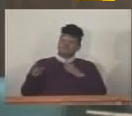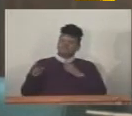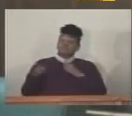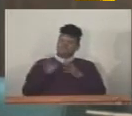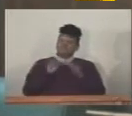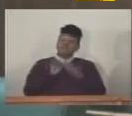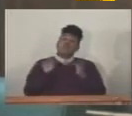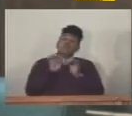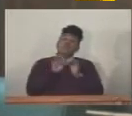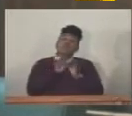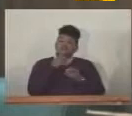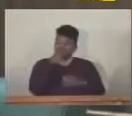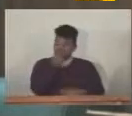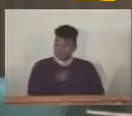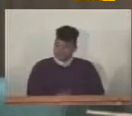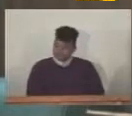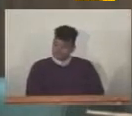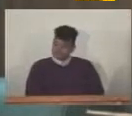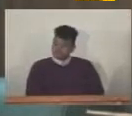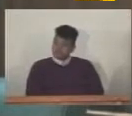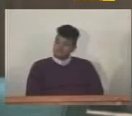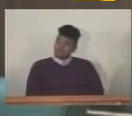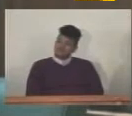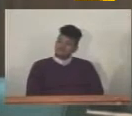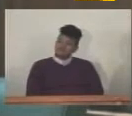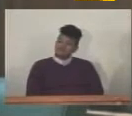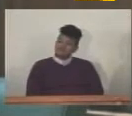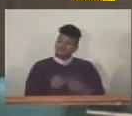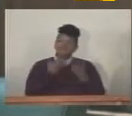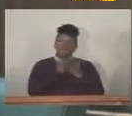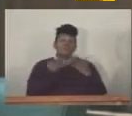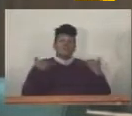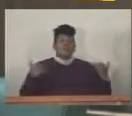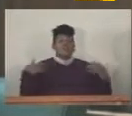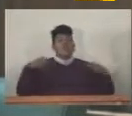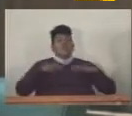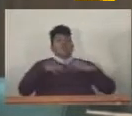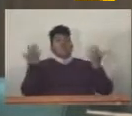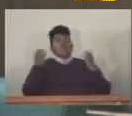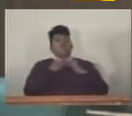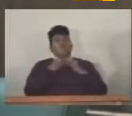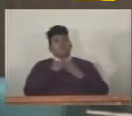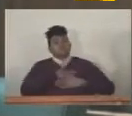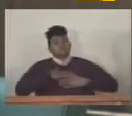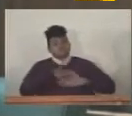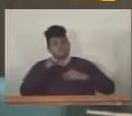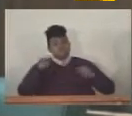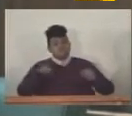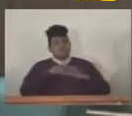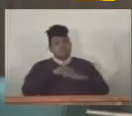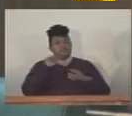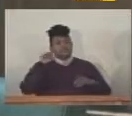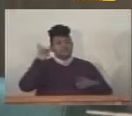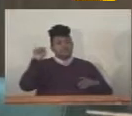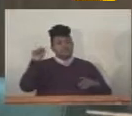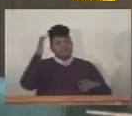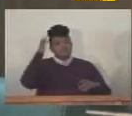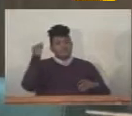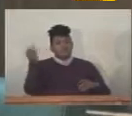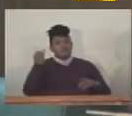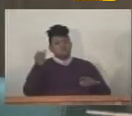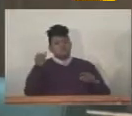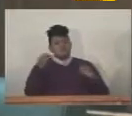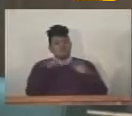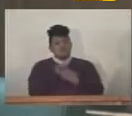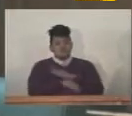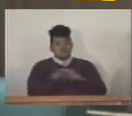worth telling. The fact that now there is so much more to be enjoyed in St. James because the criminals